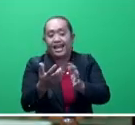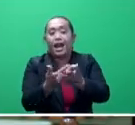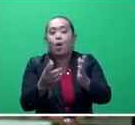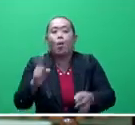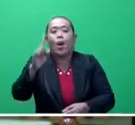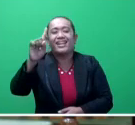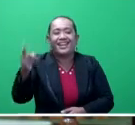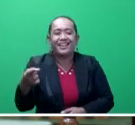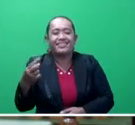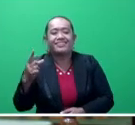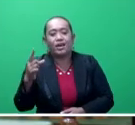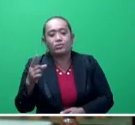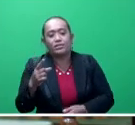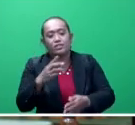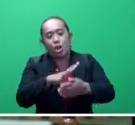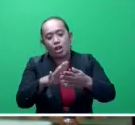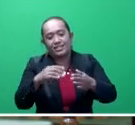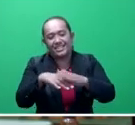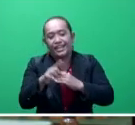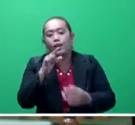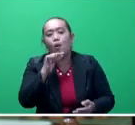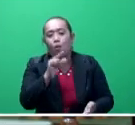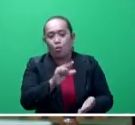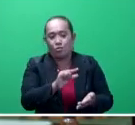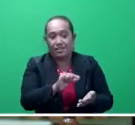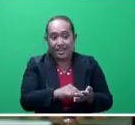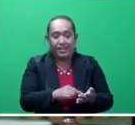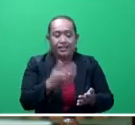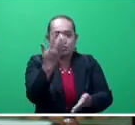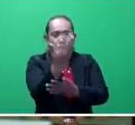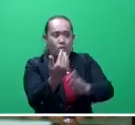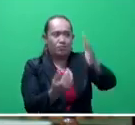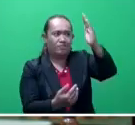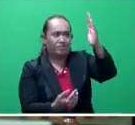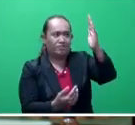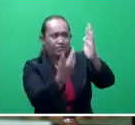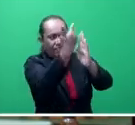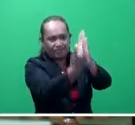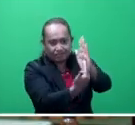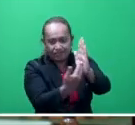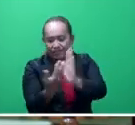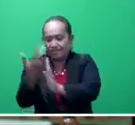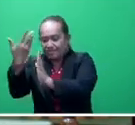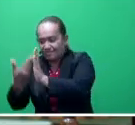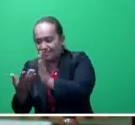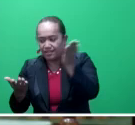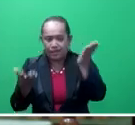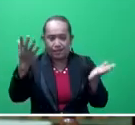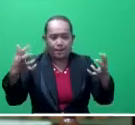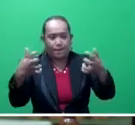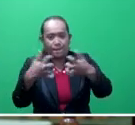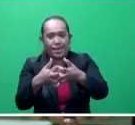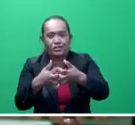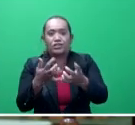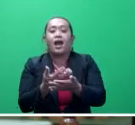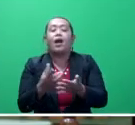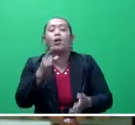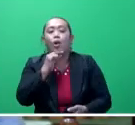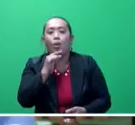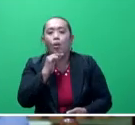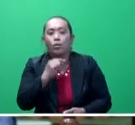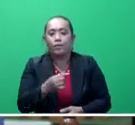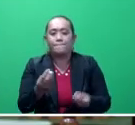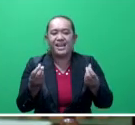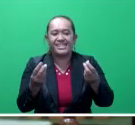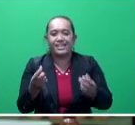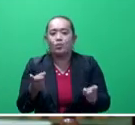loans. Mr. Speaker, sir, under this facility, we are targeting assistance toward nearly 20,000 businesses in Fiji. Mr.